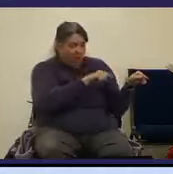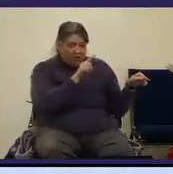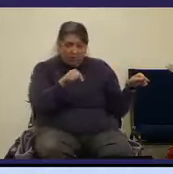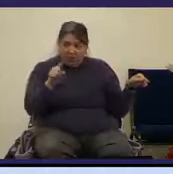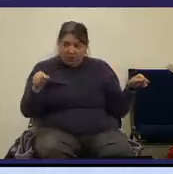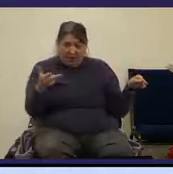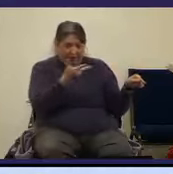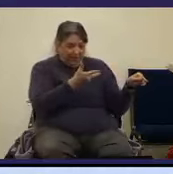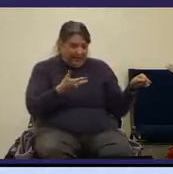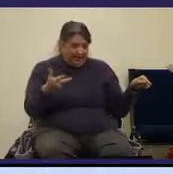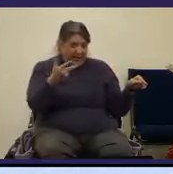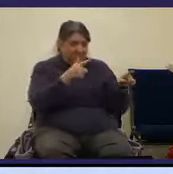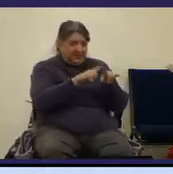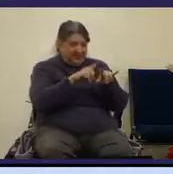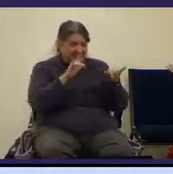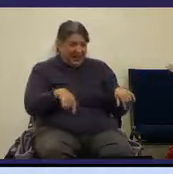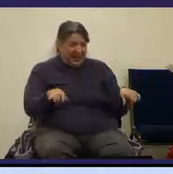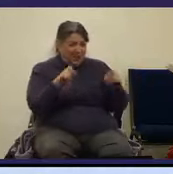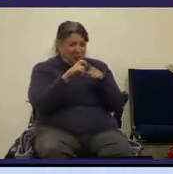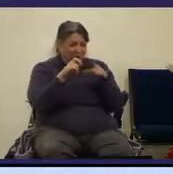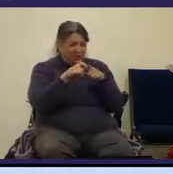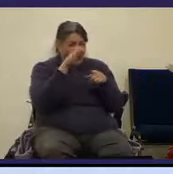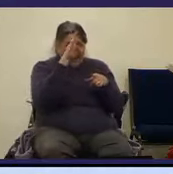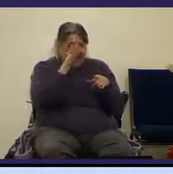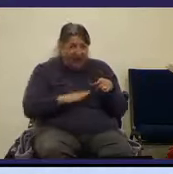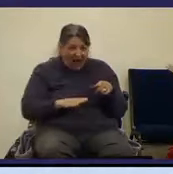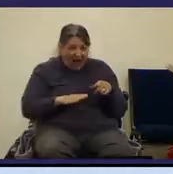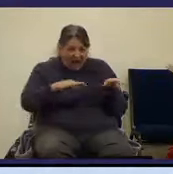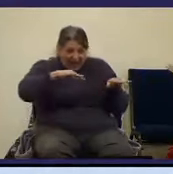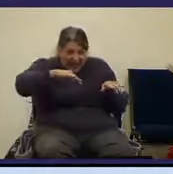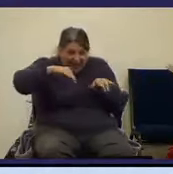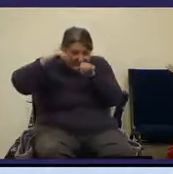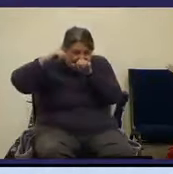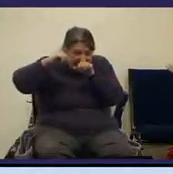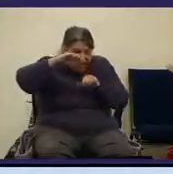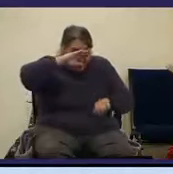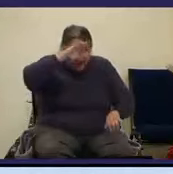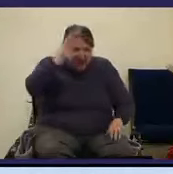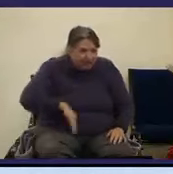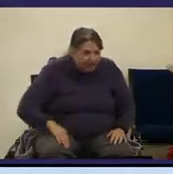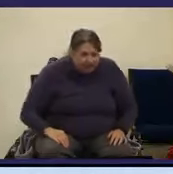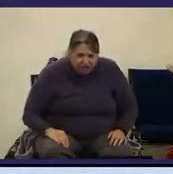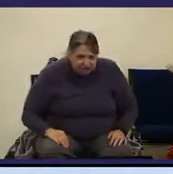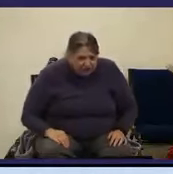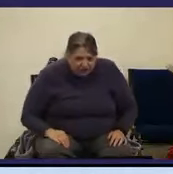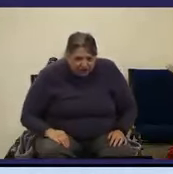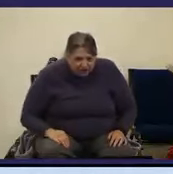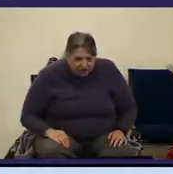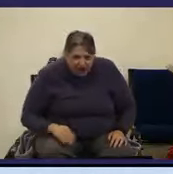exhortation regarding basically God's promise to not withhold his presence